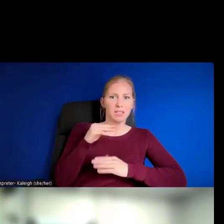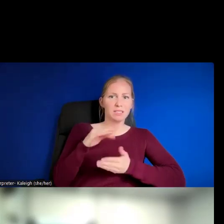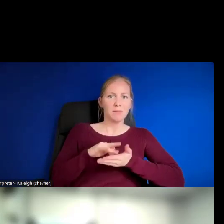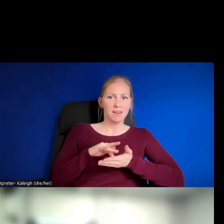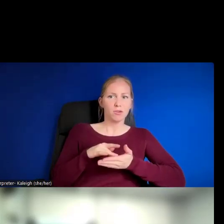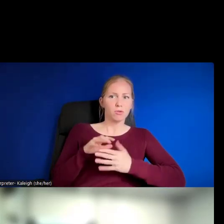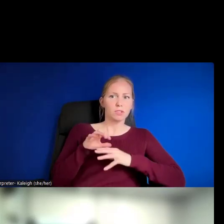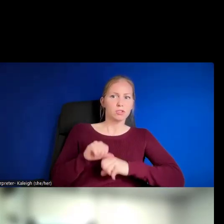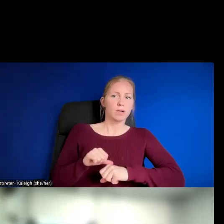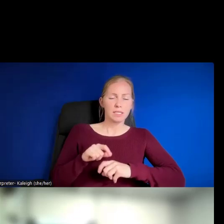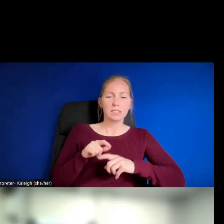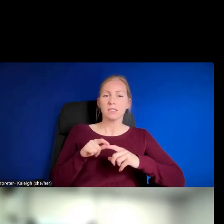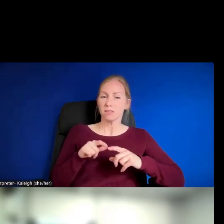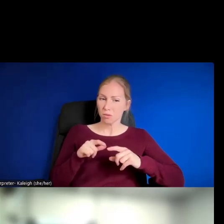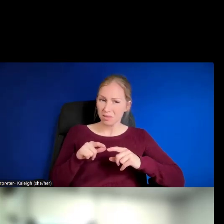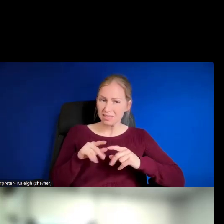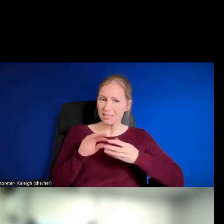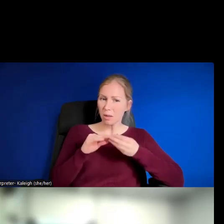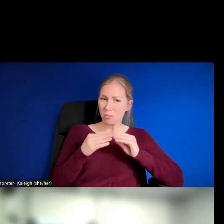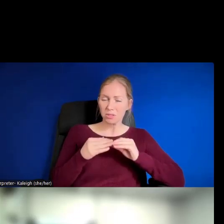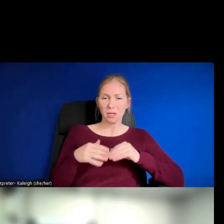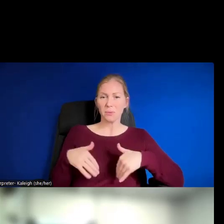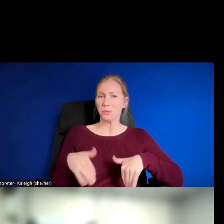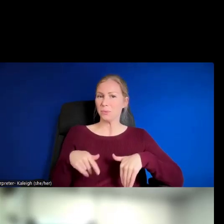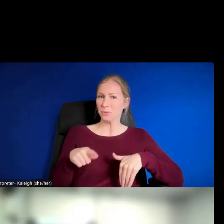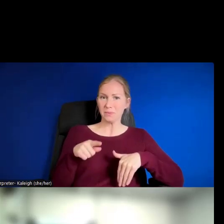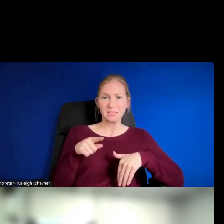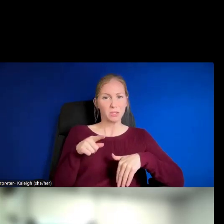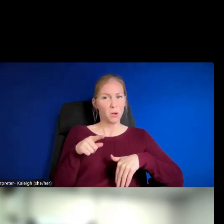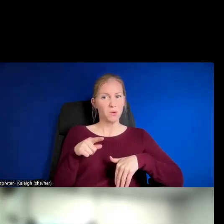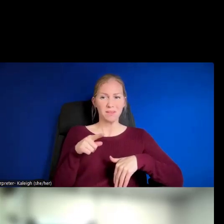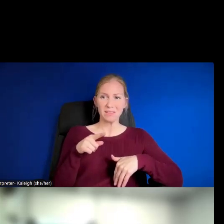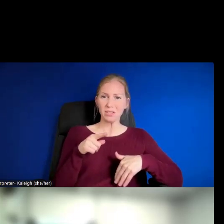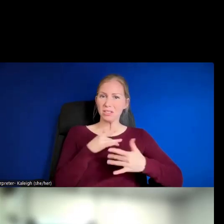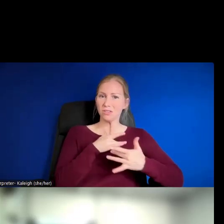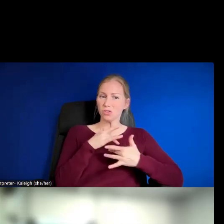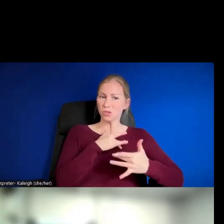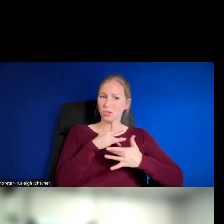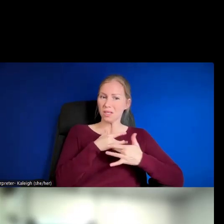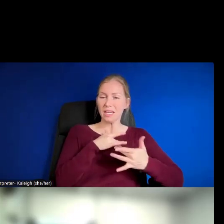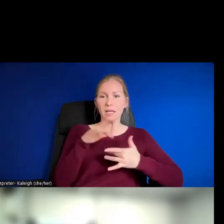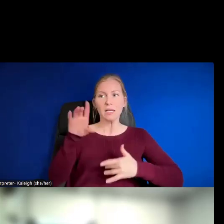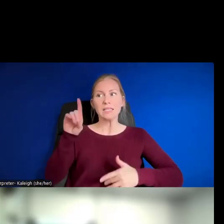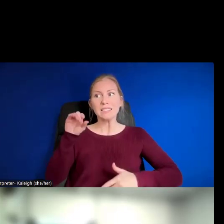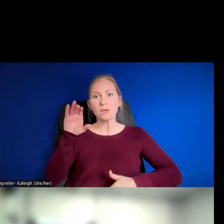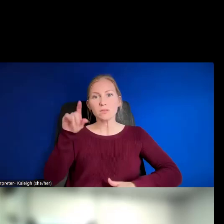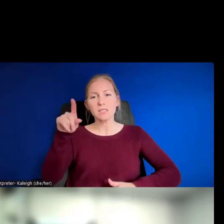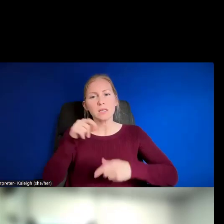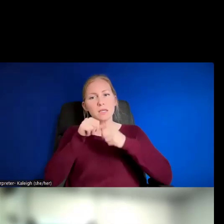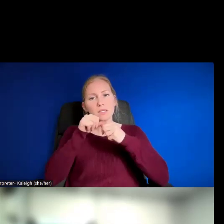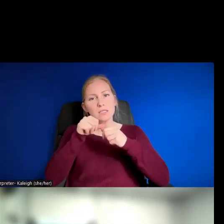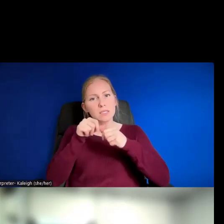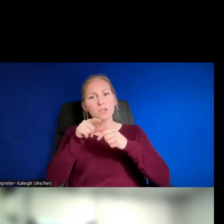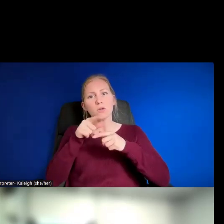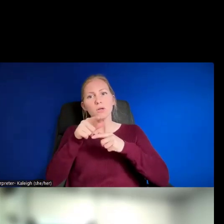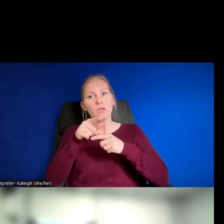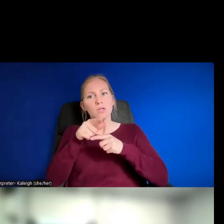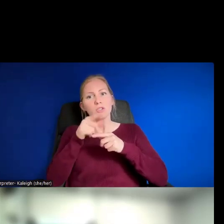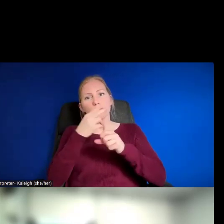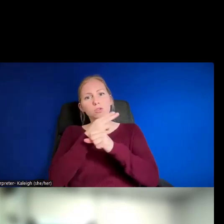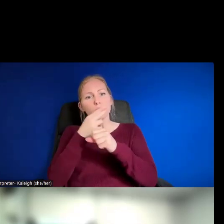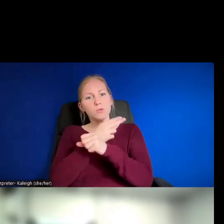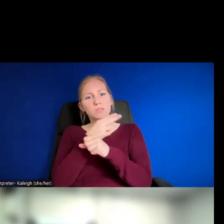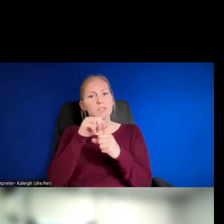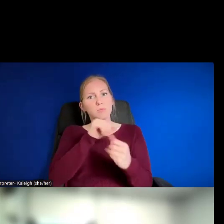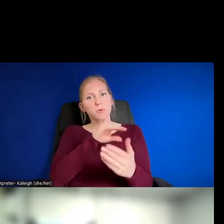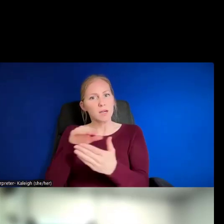that the contracted provider, under DOC's oversight, continues to utilize practices that disproportionately impact